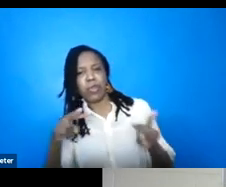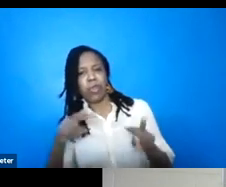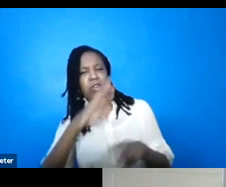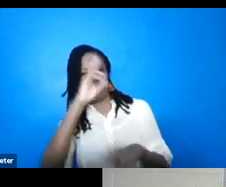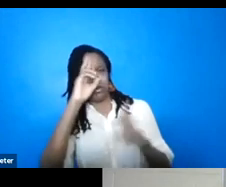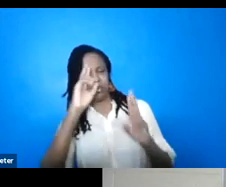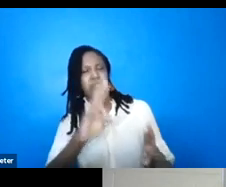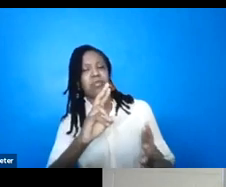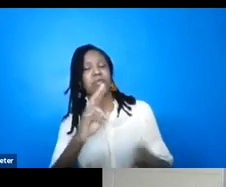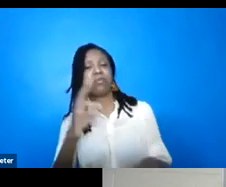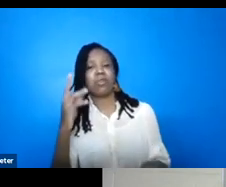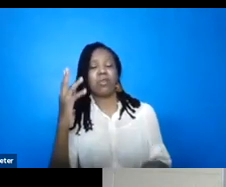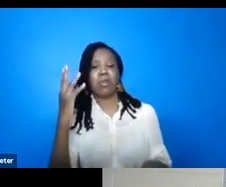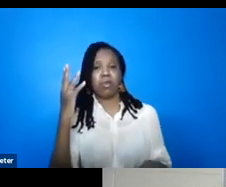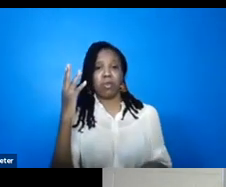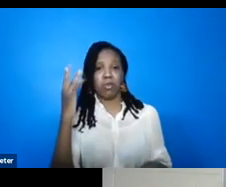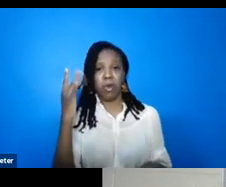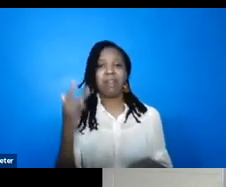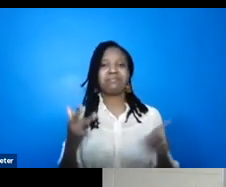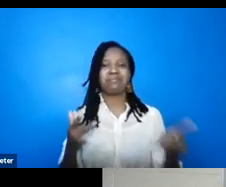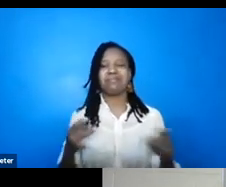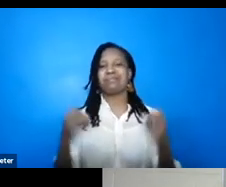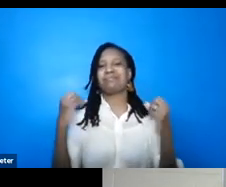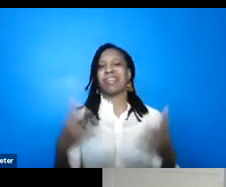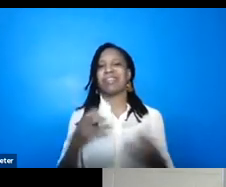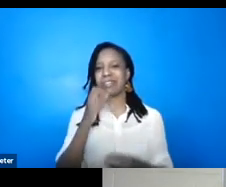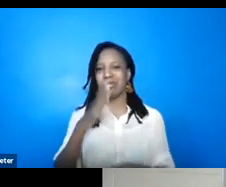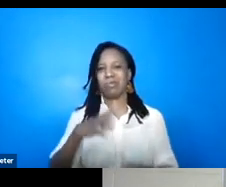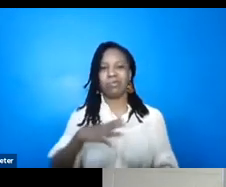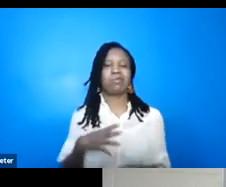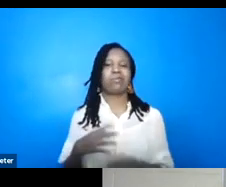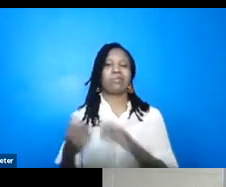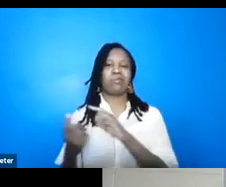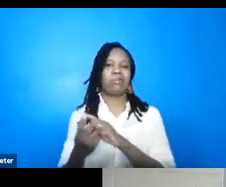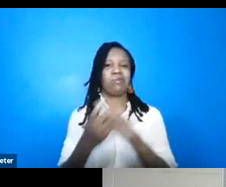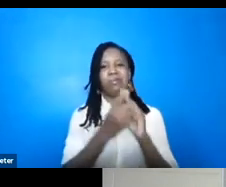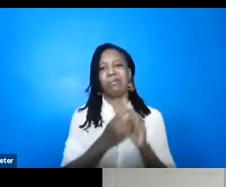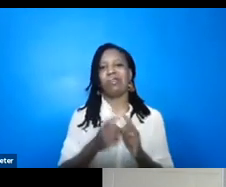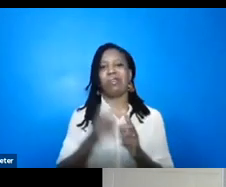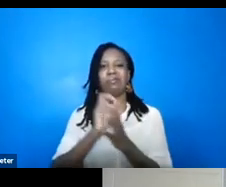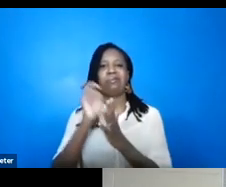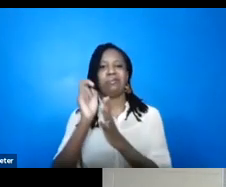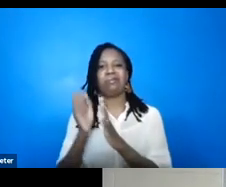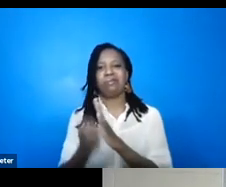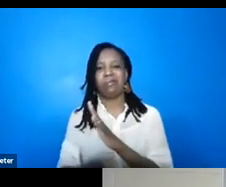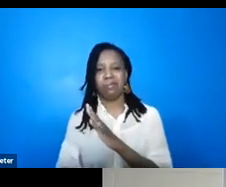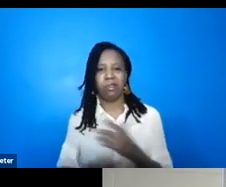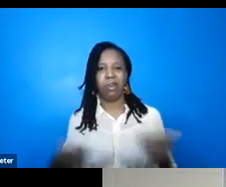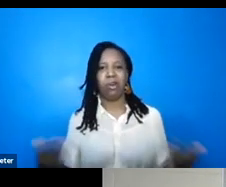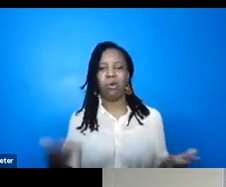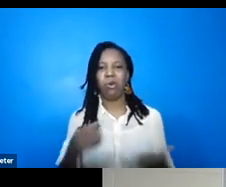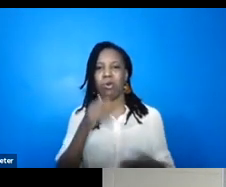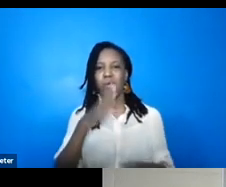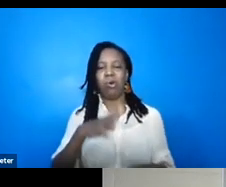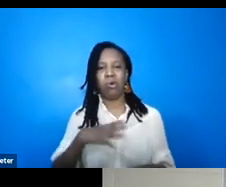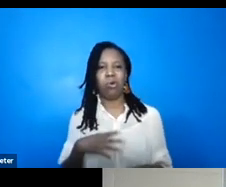be respected. And then I saw that it was justifiable, or it was a cool thing to physically hit a woman. These are some